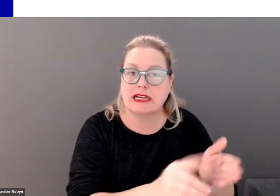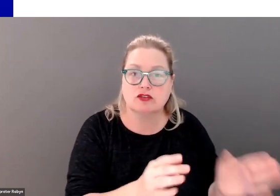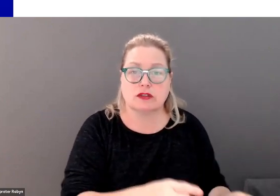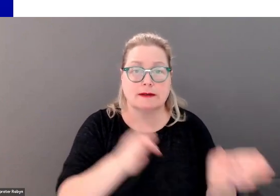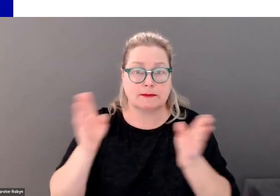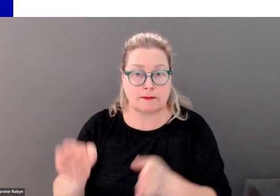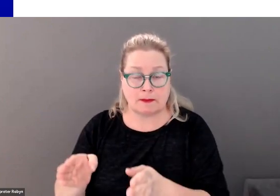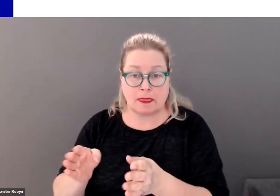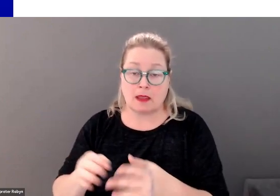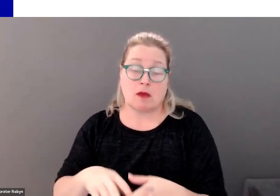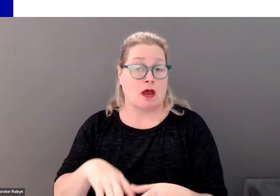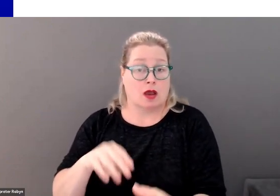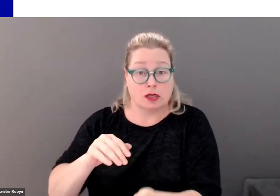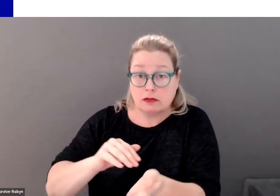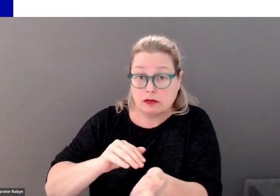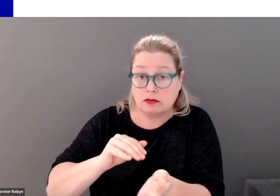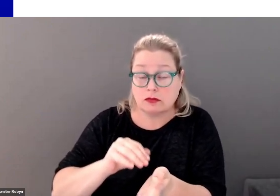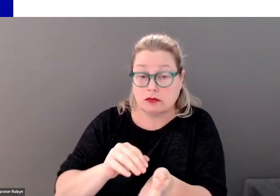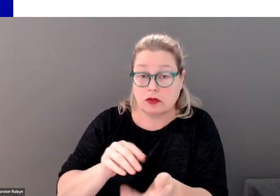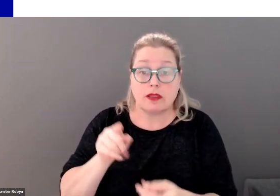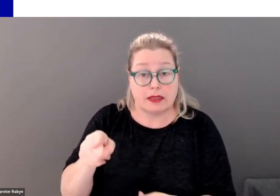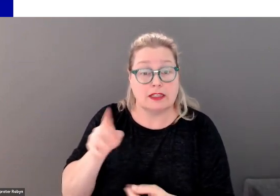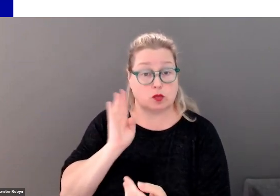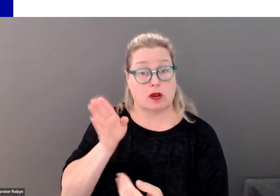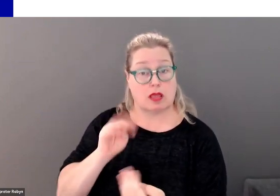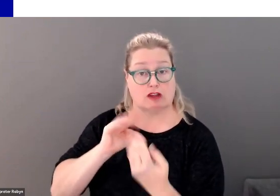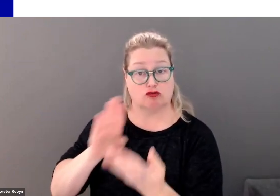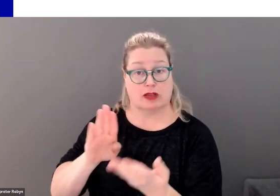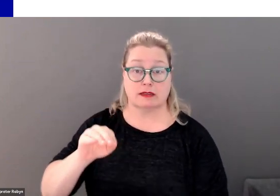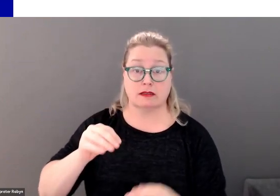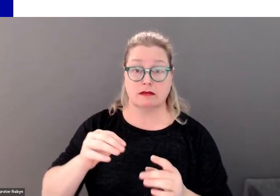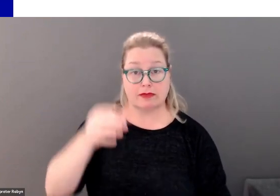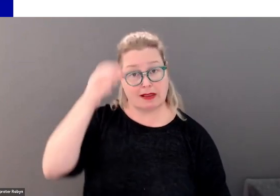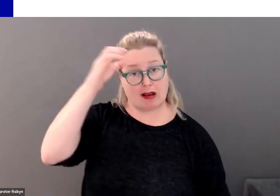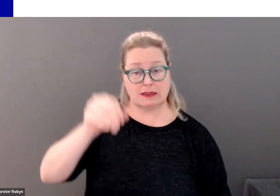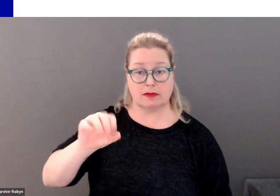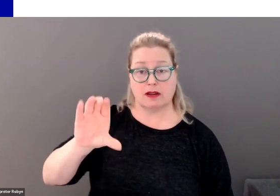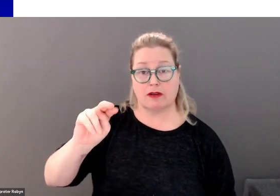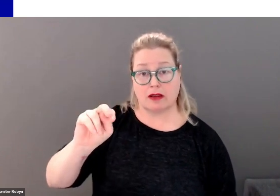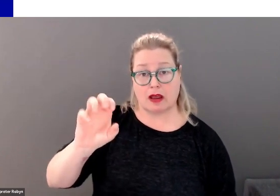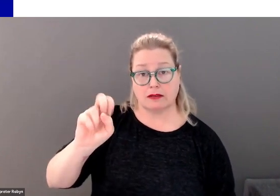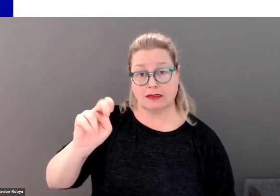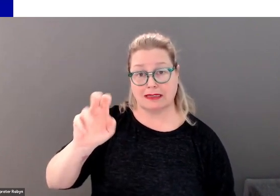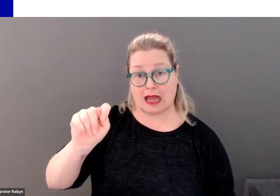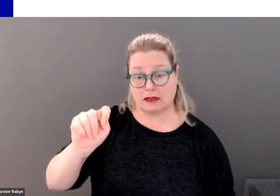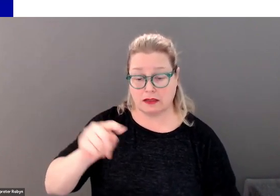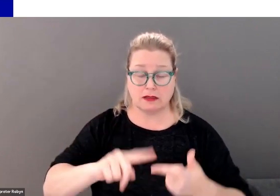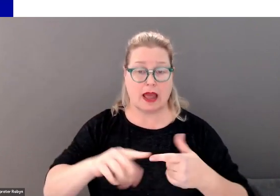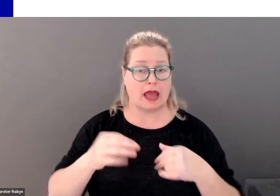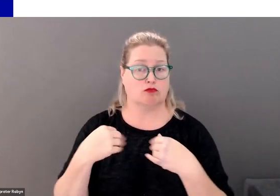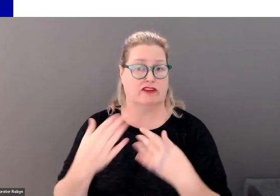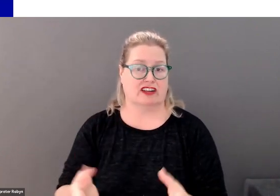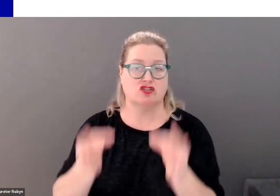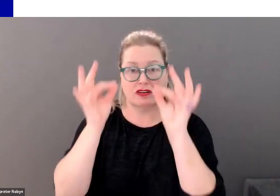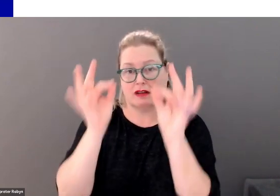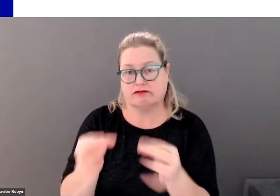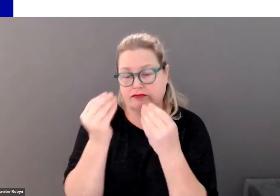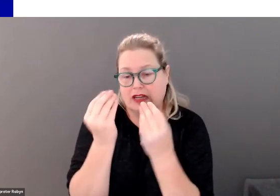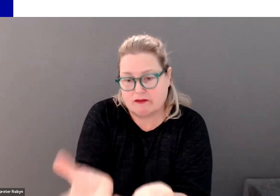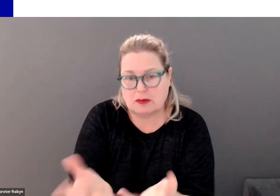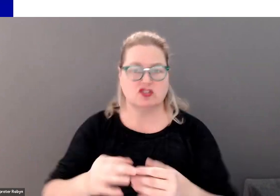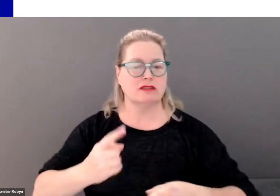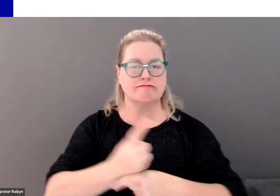treatment provisions also address consent and provision of information, just general